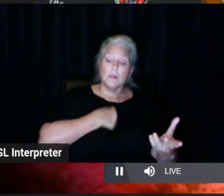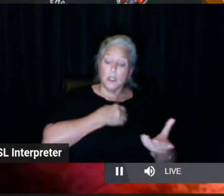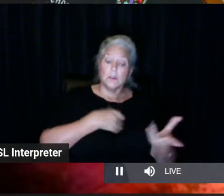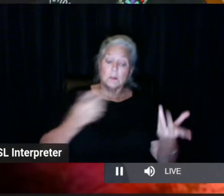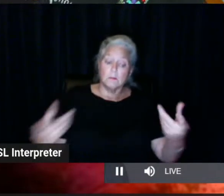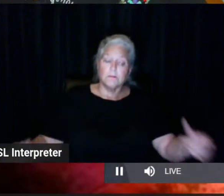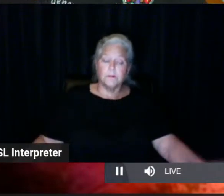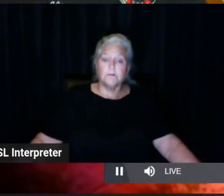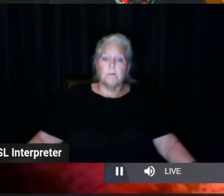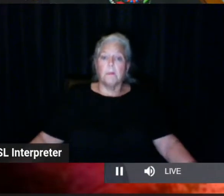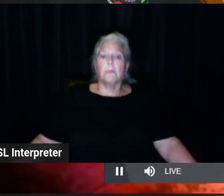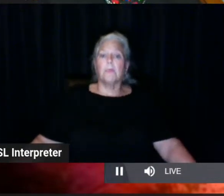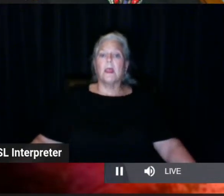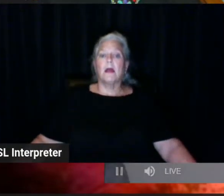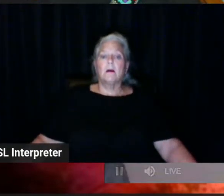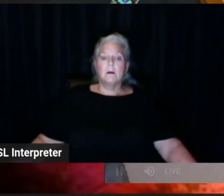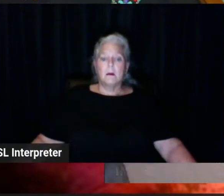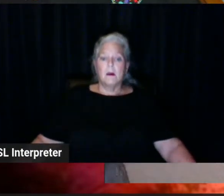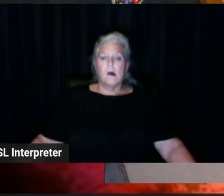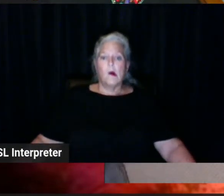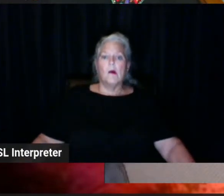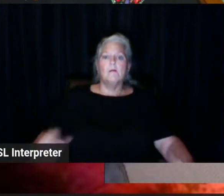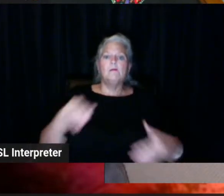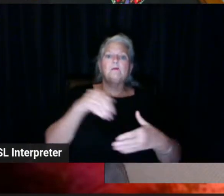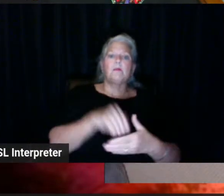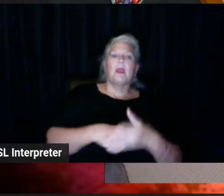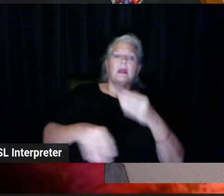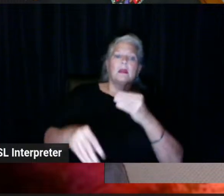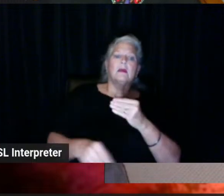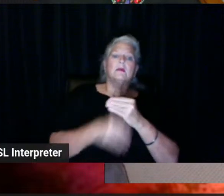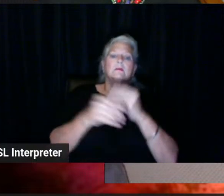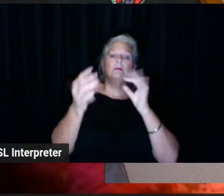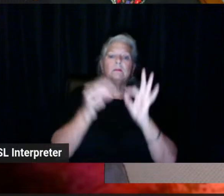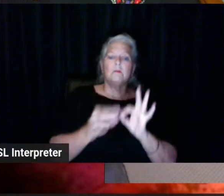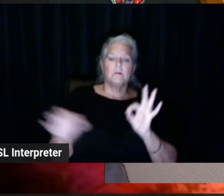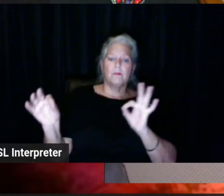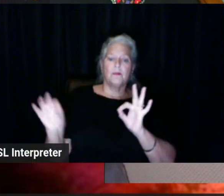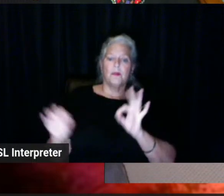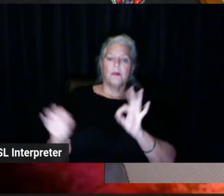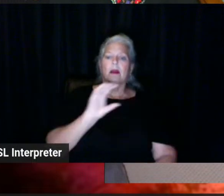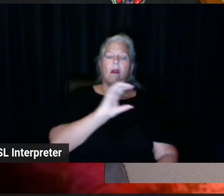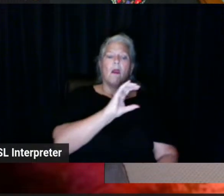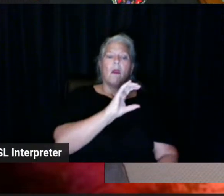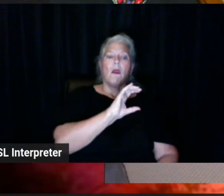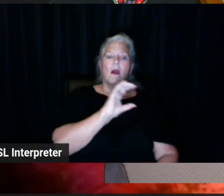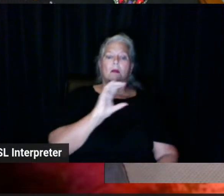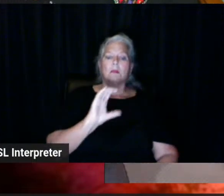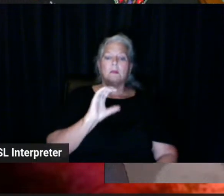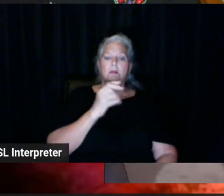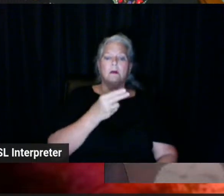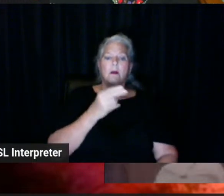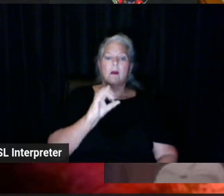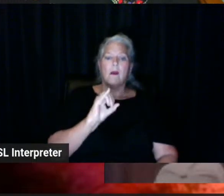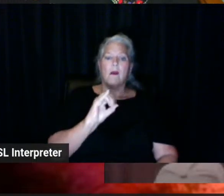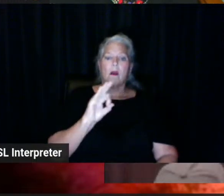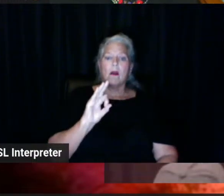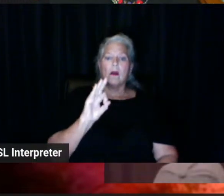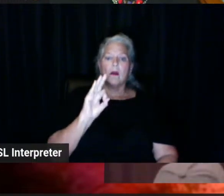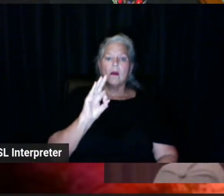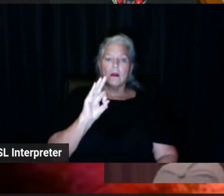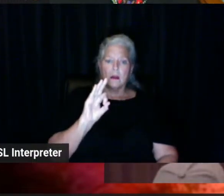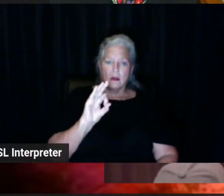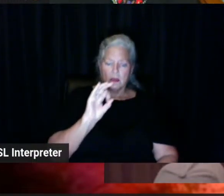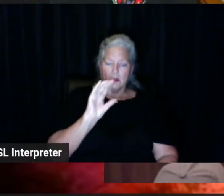Albert. An additional statement, Chief Rafferty has placed Kevin Albert on paid administrative